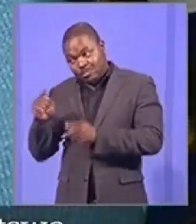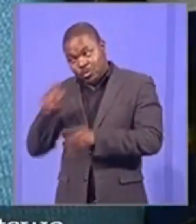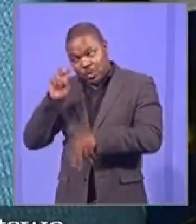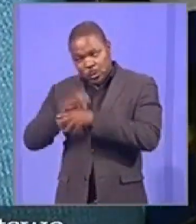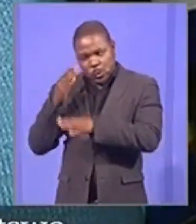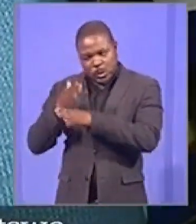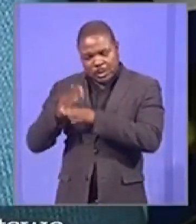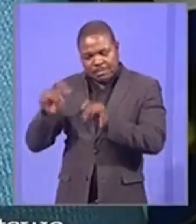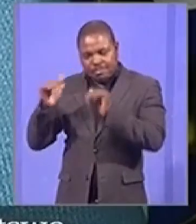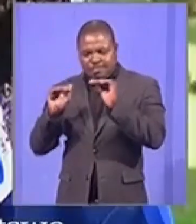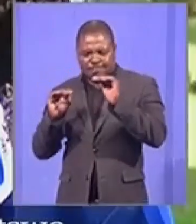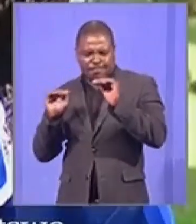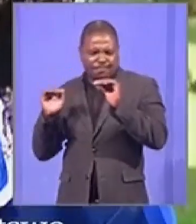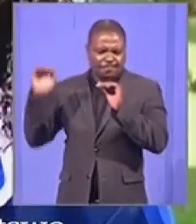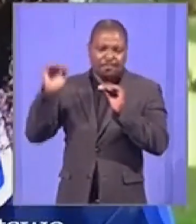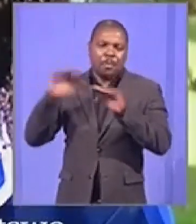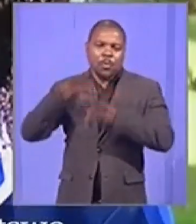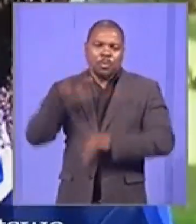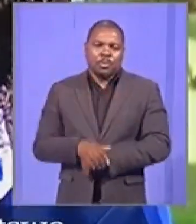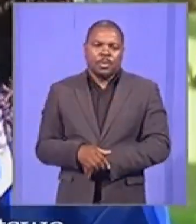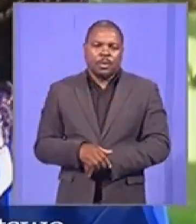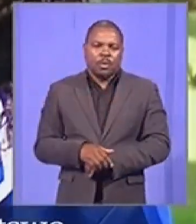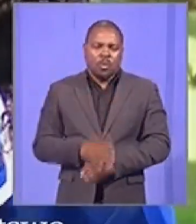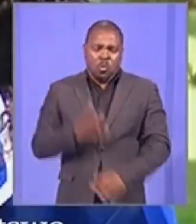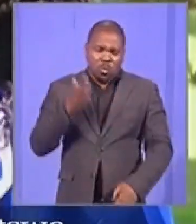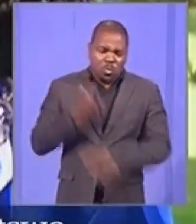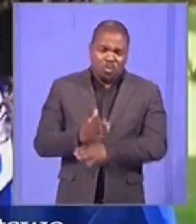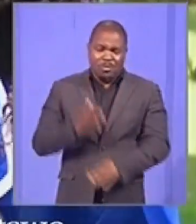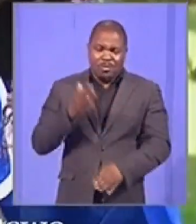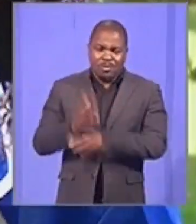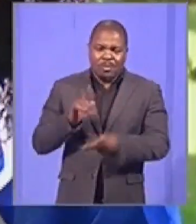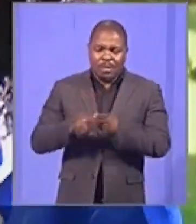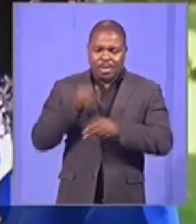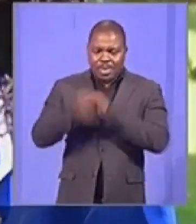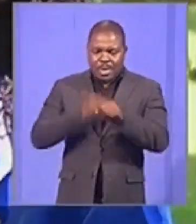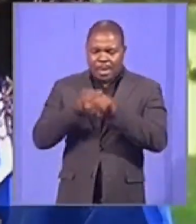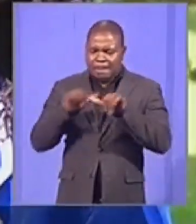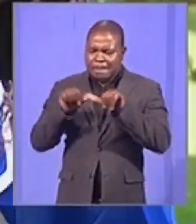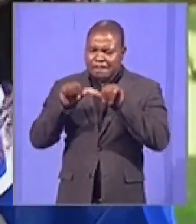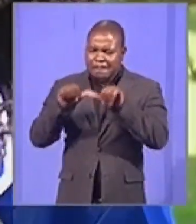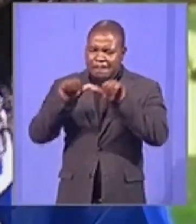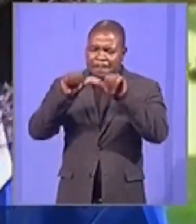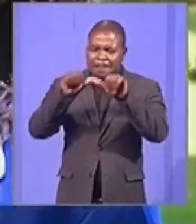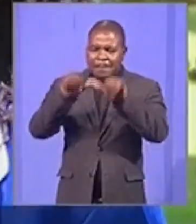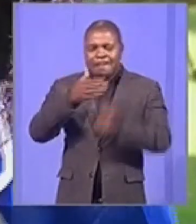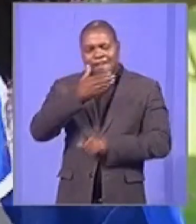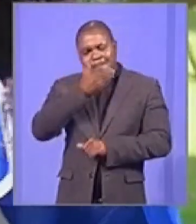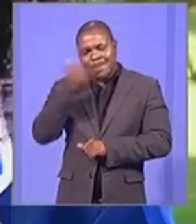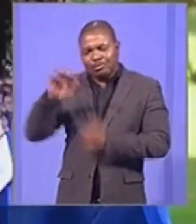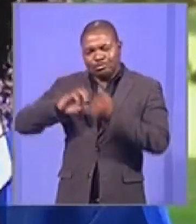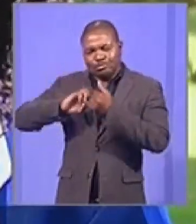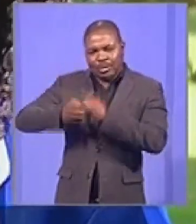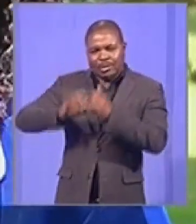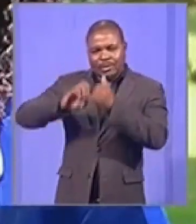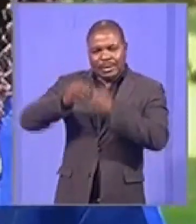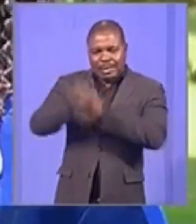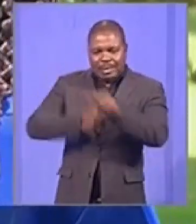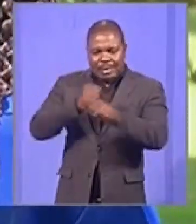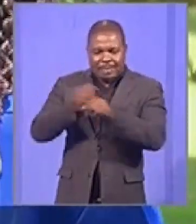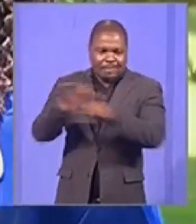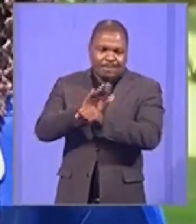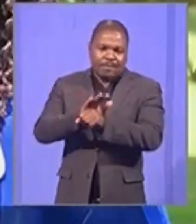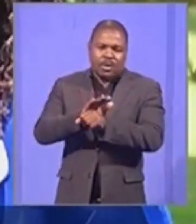tsa profense kwa godimo. By working hard and being consistent throughout the year, doing the best you can throughout the entire year, and just